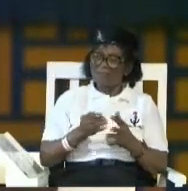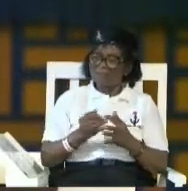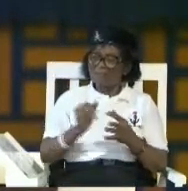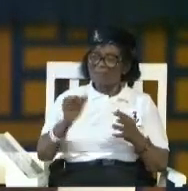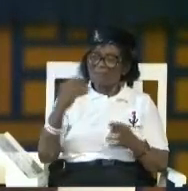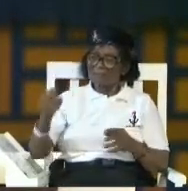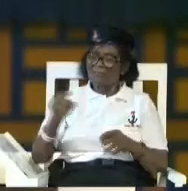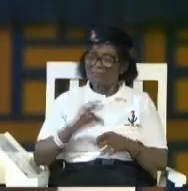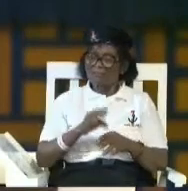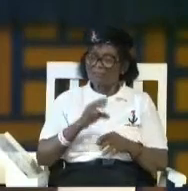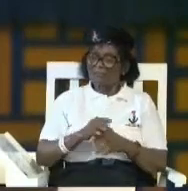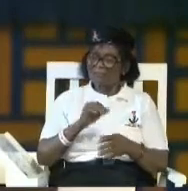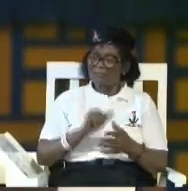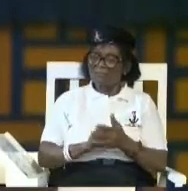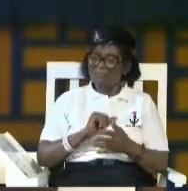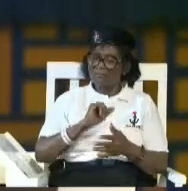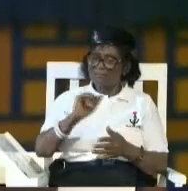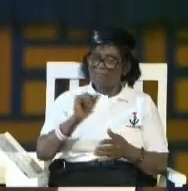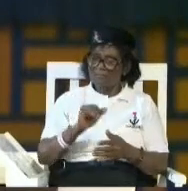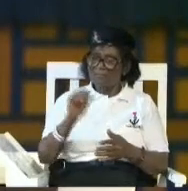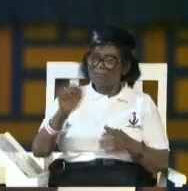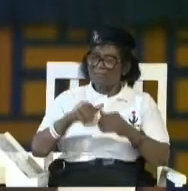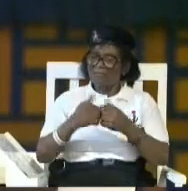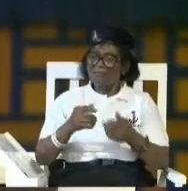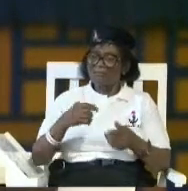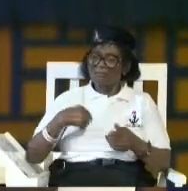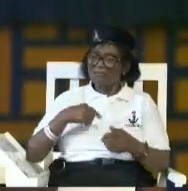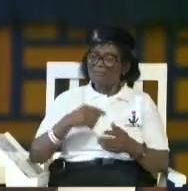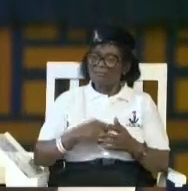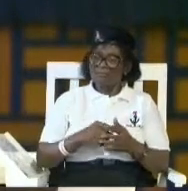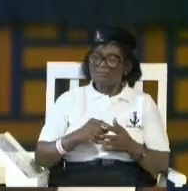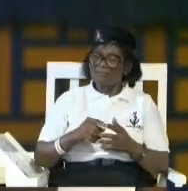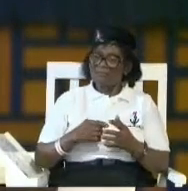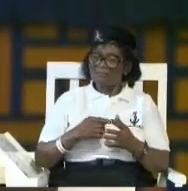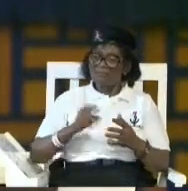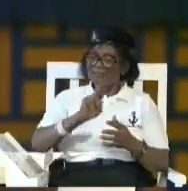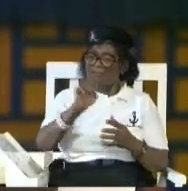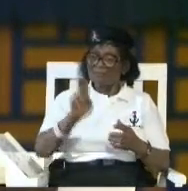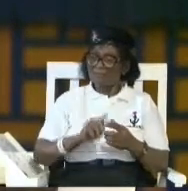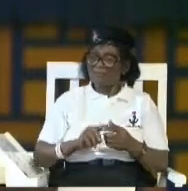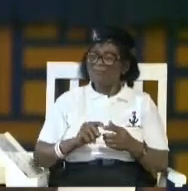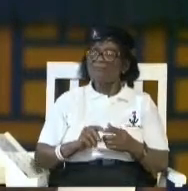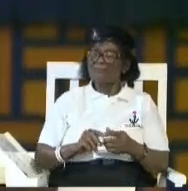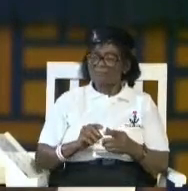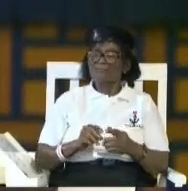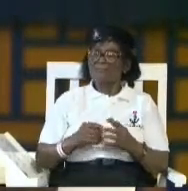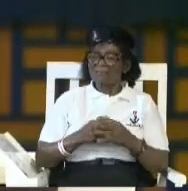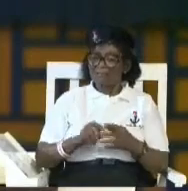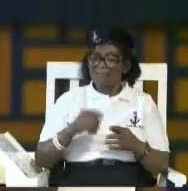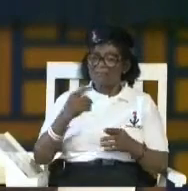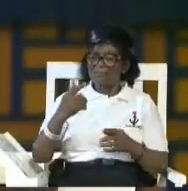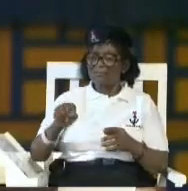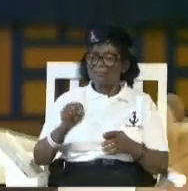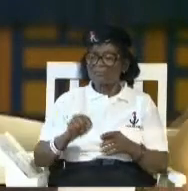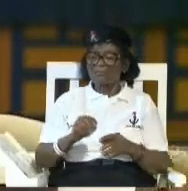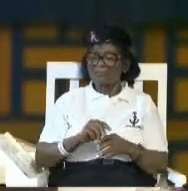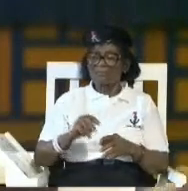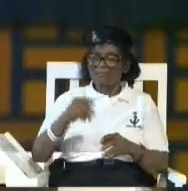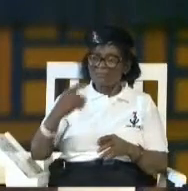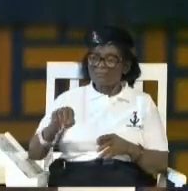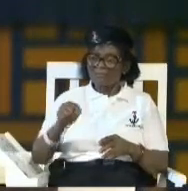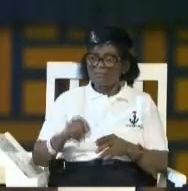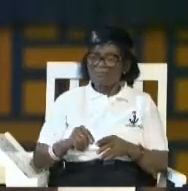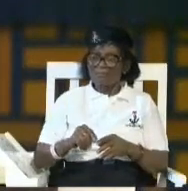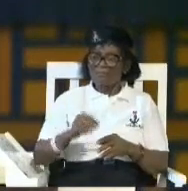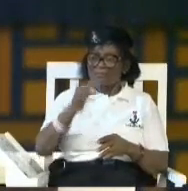service. The preacher and the interpreter will be praying while the service is